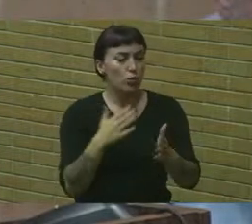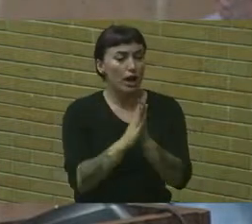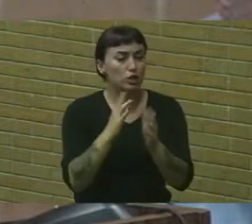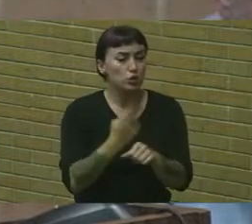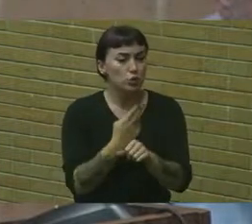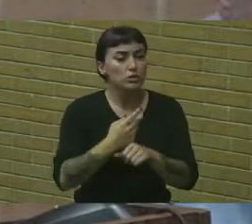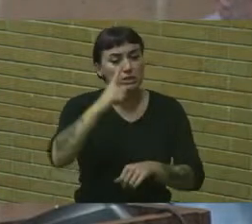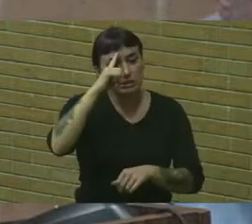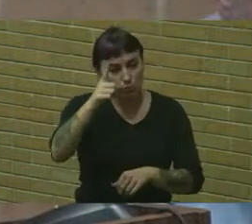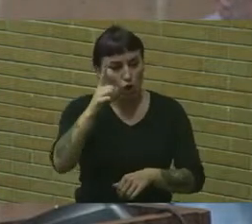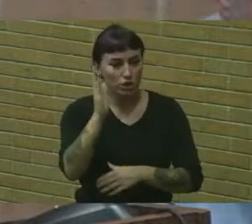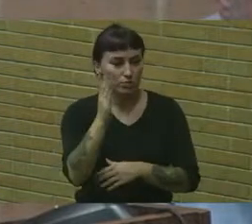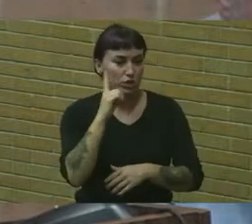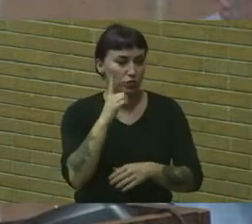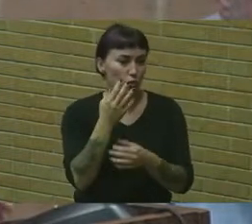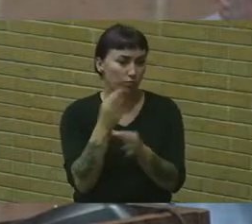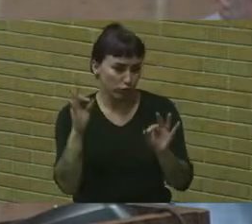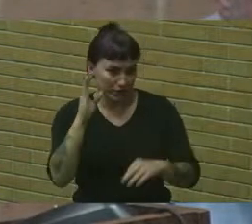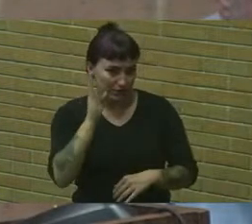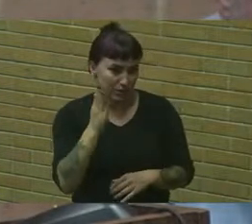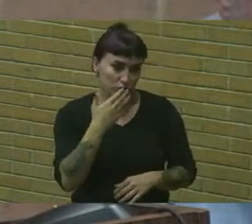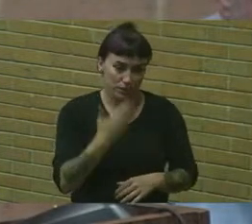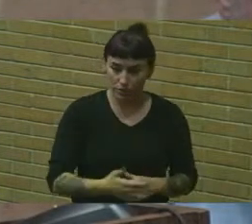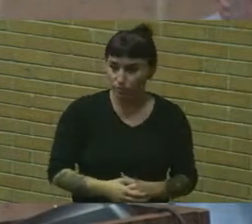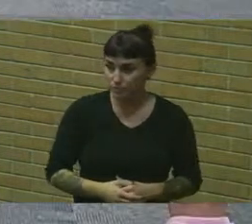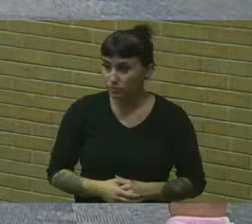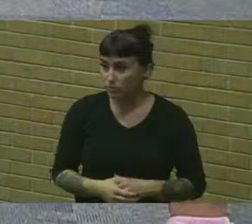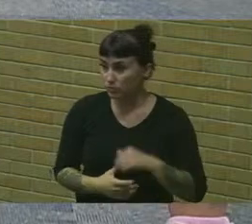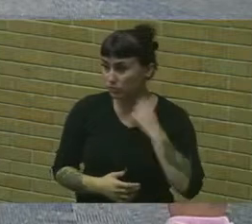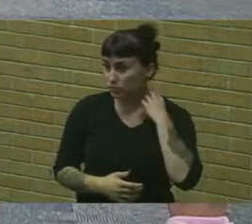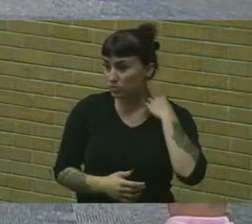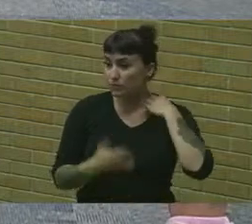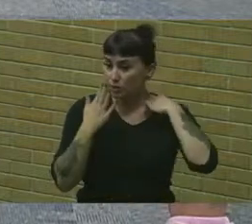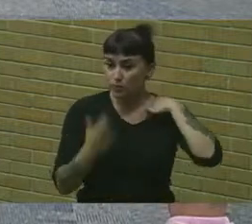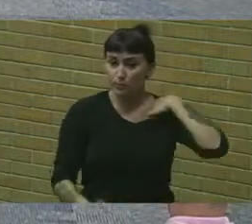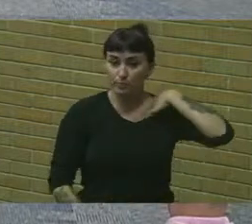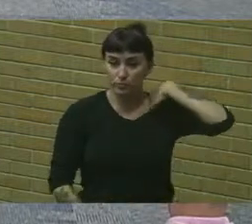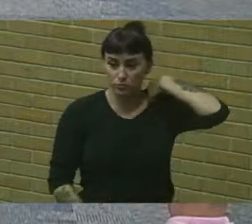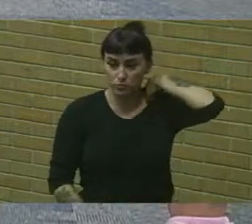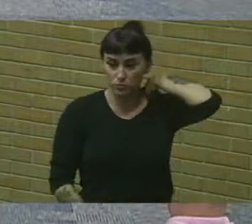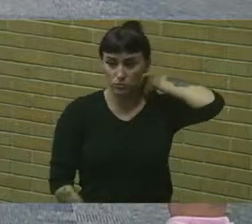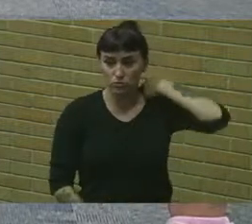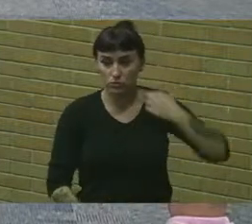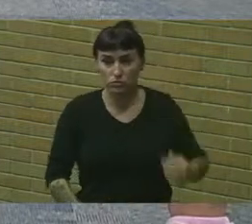smart speech for it to be free speech. Thank you. Thank you.